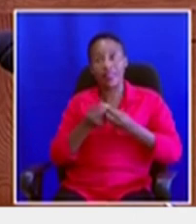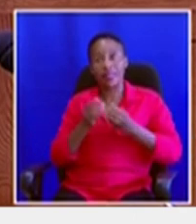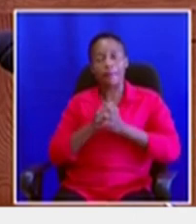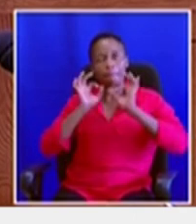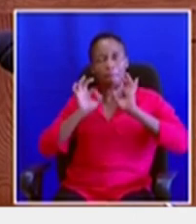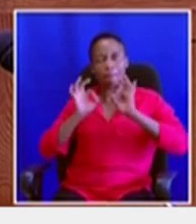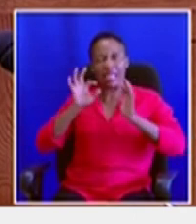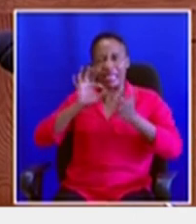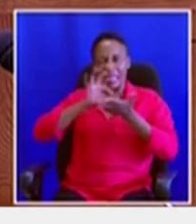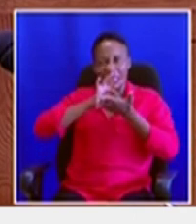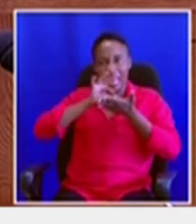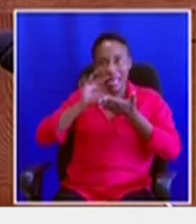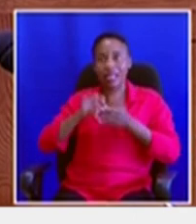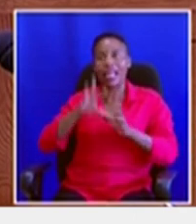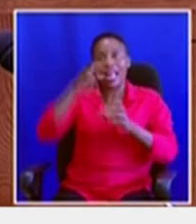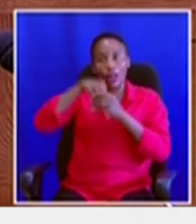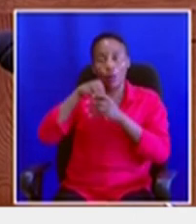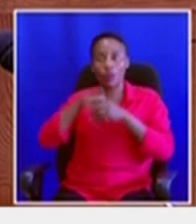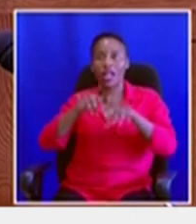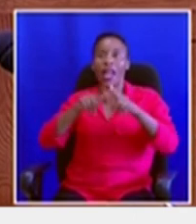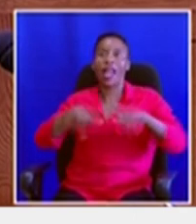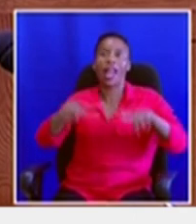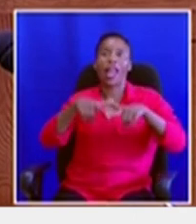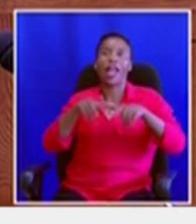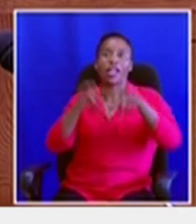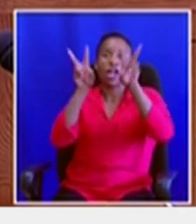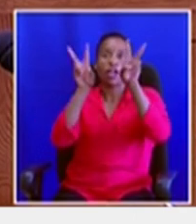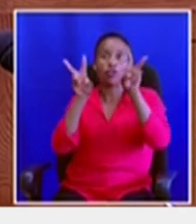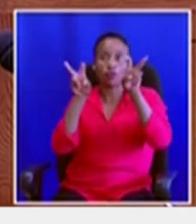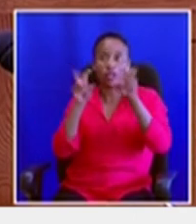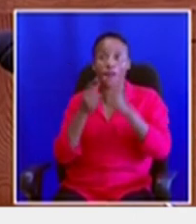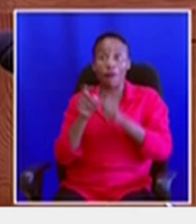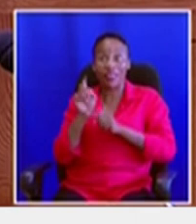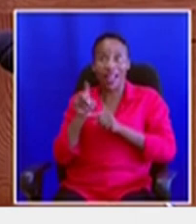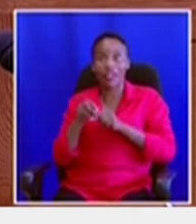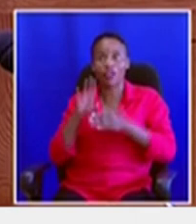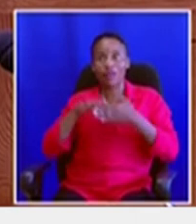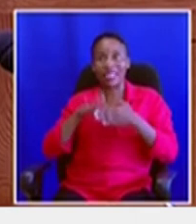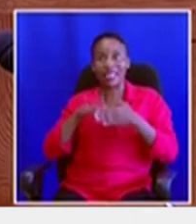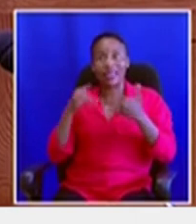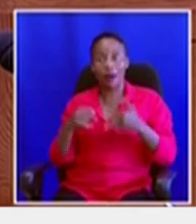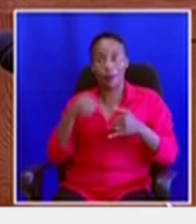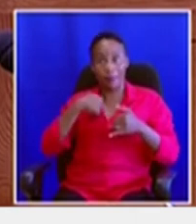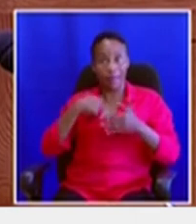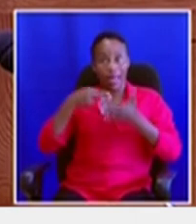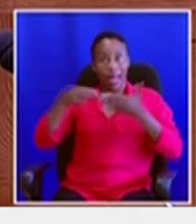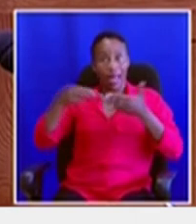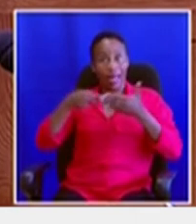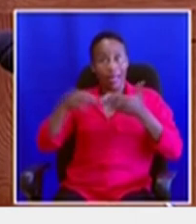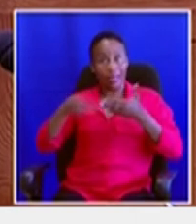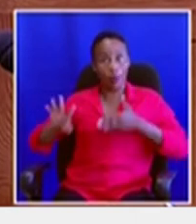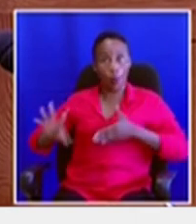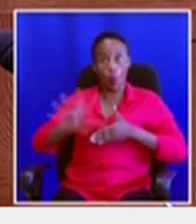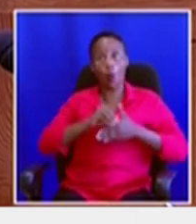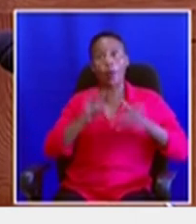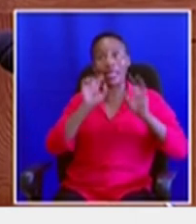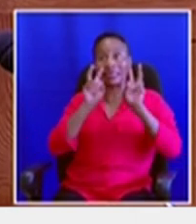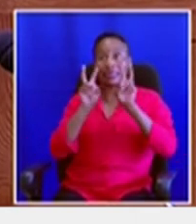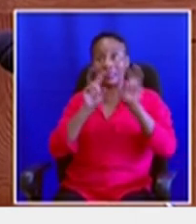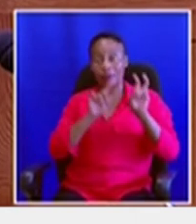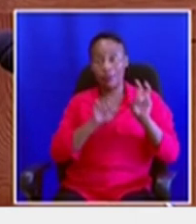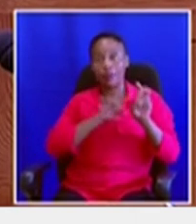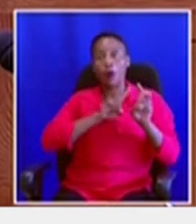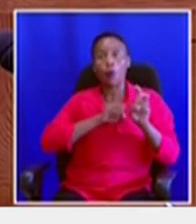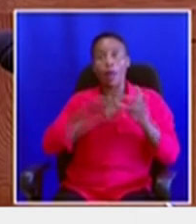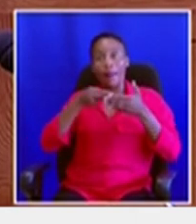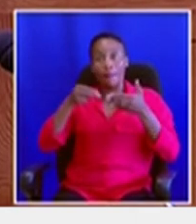thoroughly, including the land issue. It is for that reason that I'm highlighting all these matters, because these